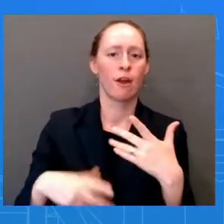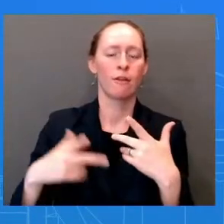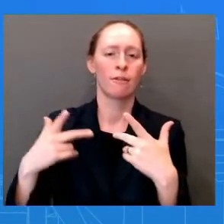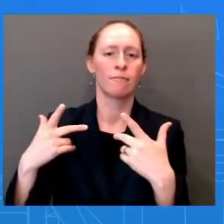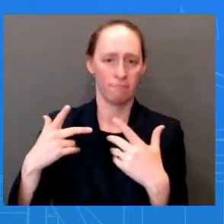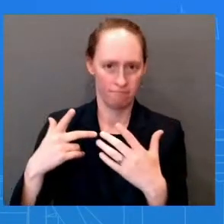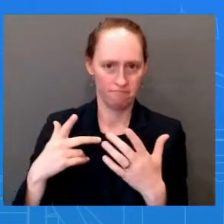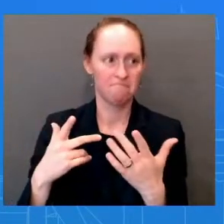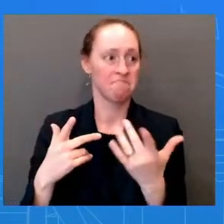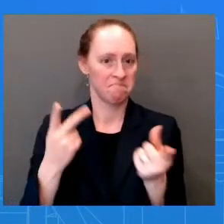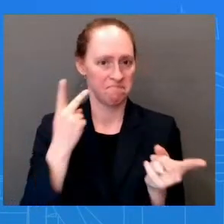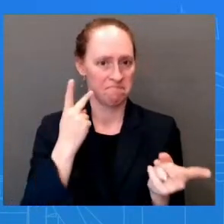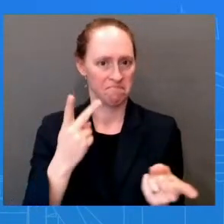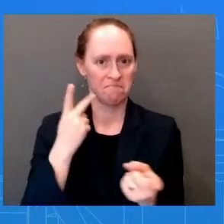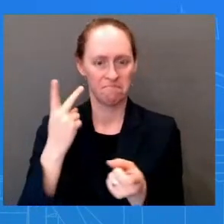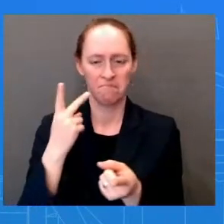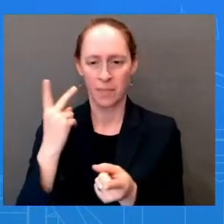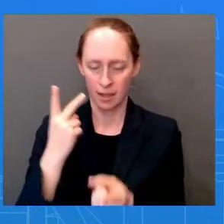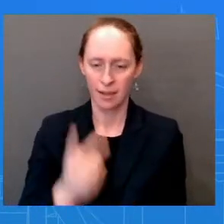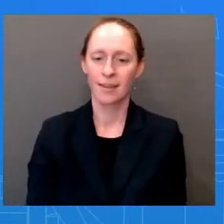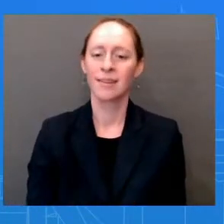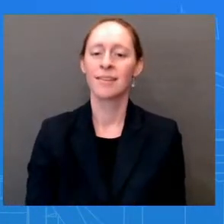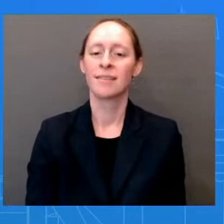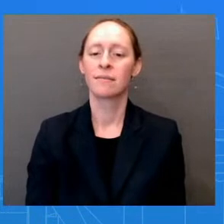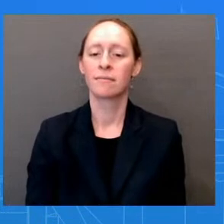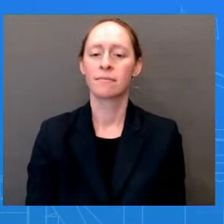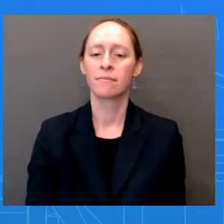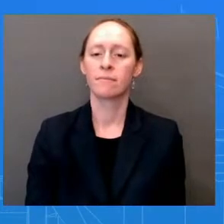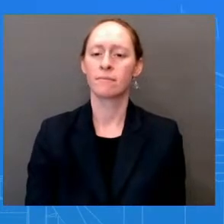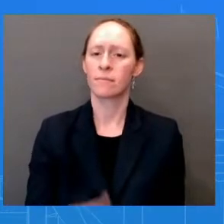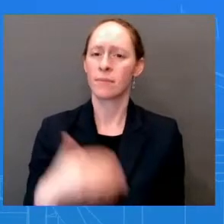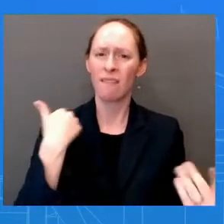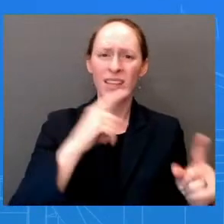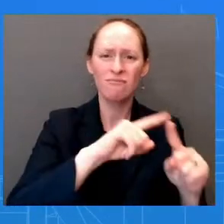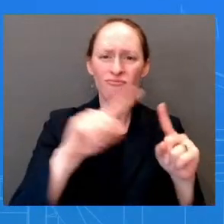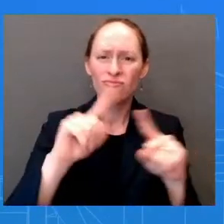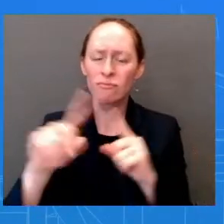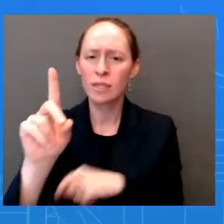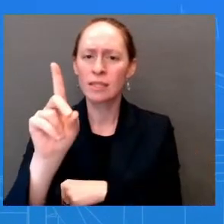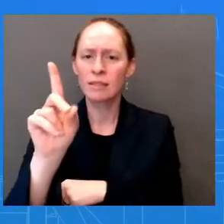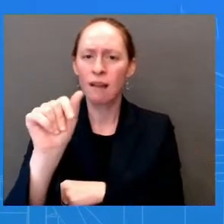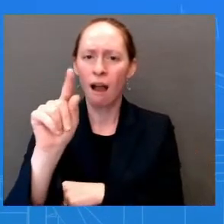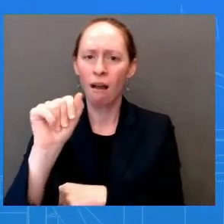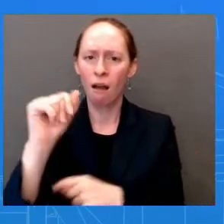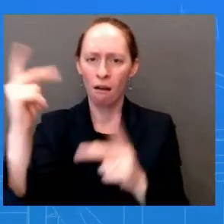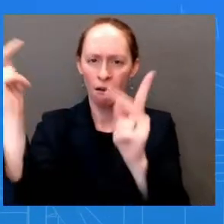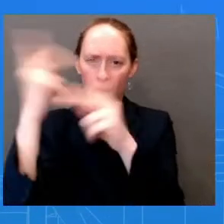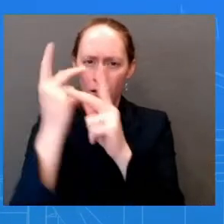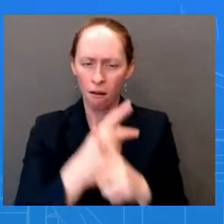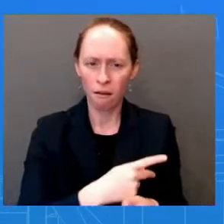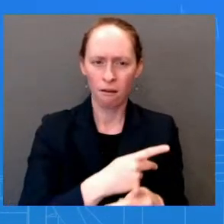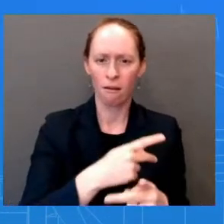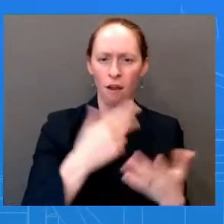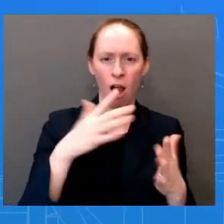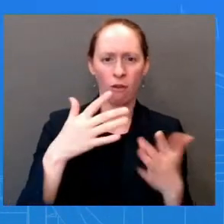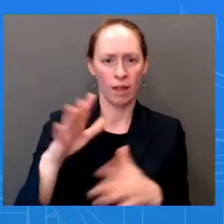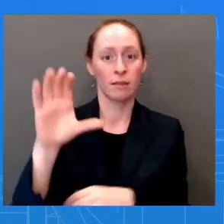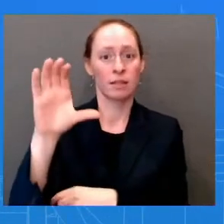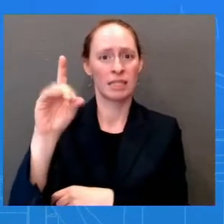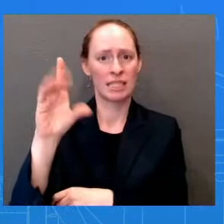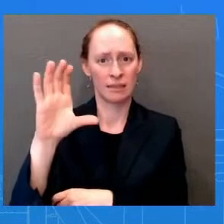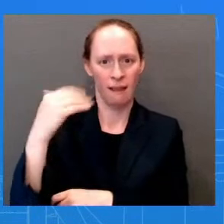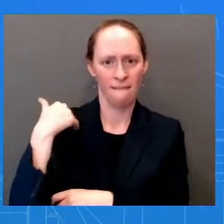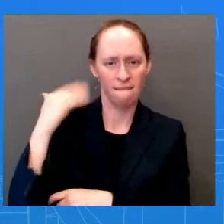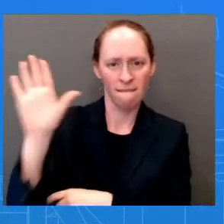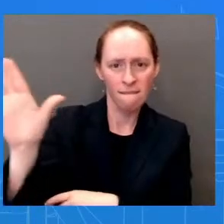clinical efficacy data? Now it has come out with the CDC MMWR this morning. So we know it's safe.